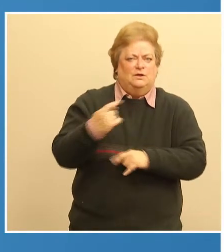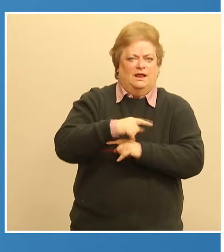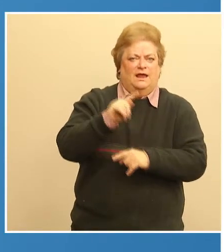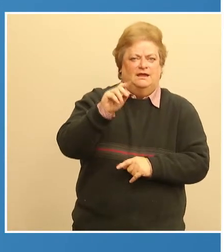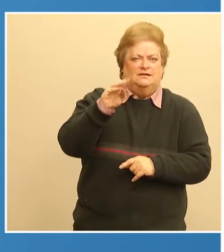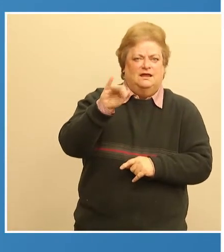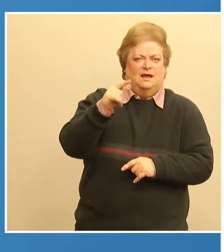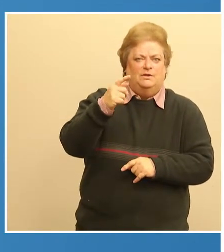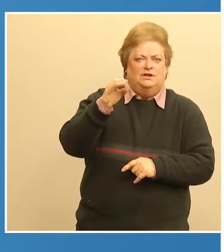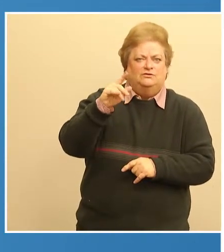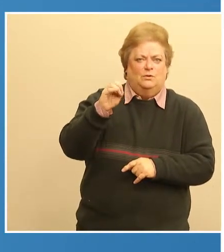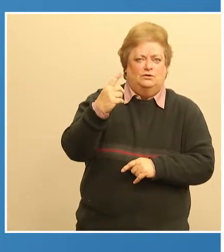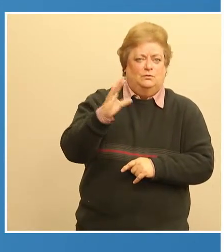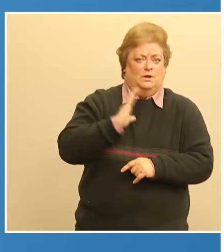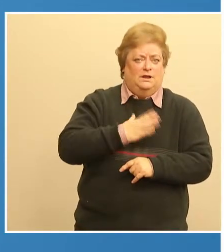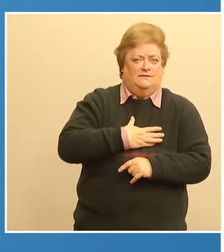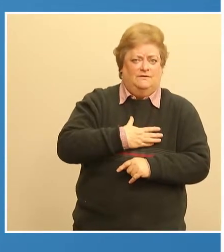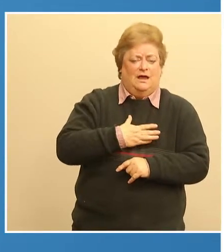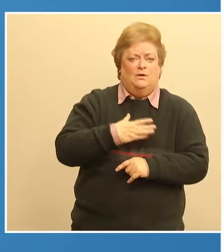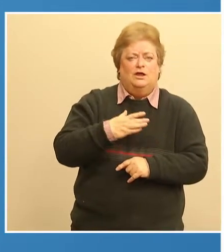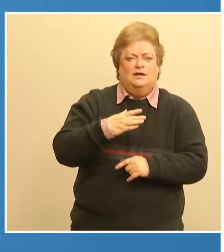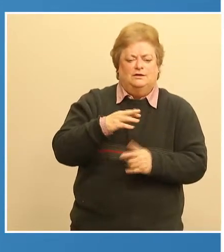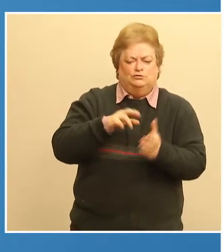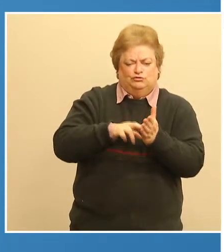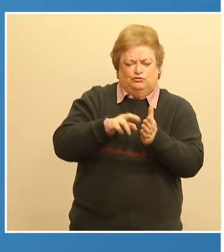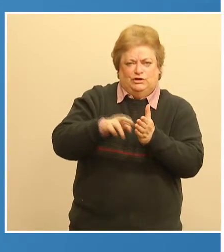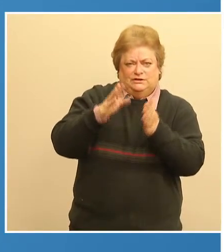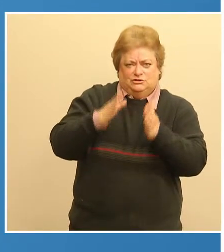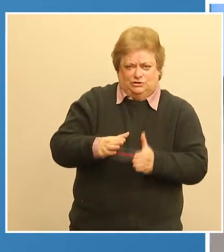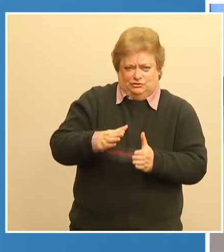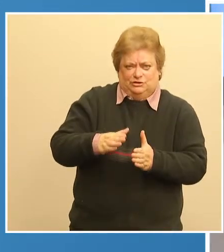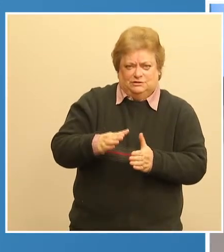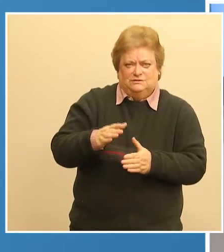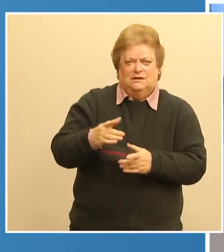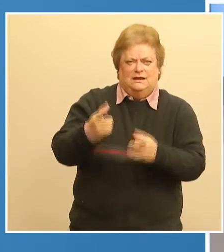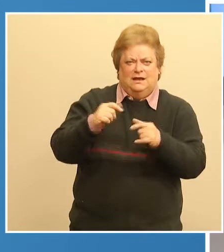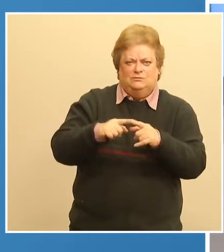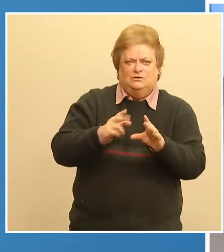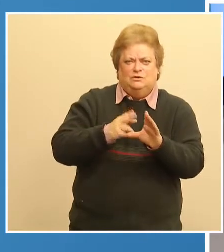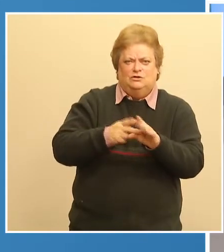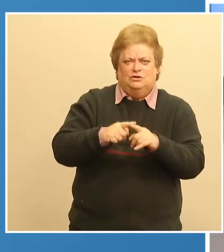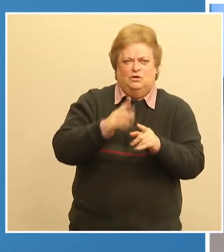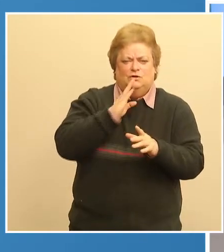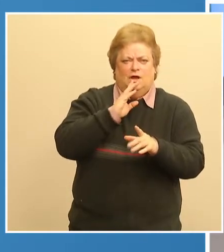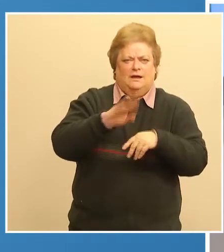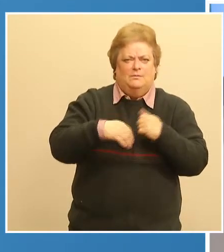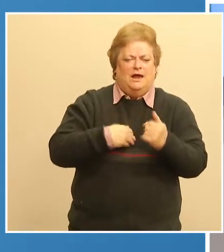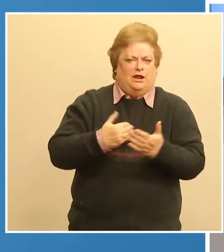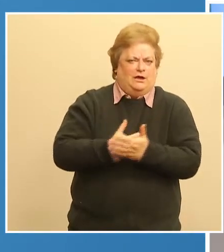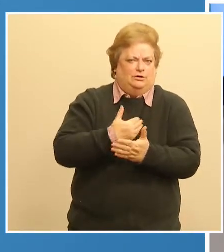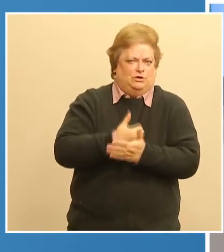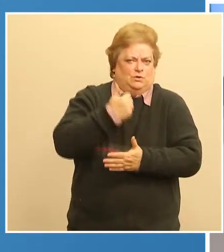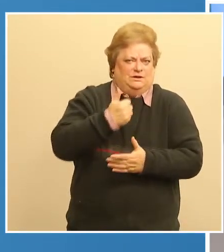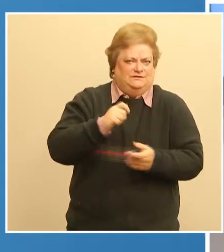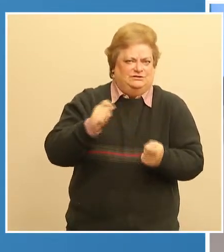Tommy George, one of our public health epidemiologists, joins us to tell us about some of our newest